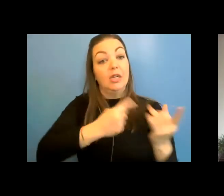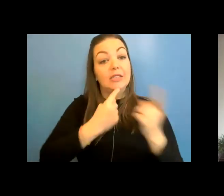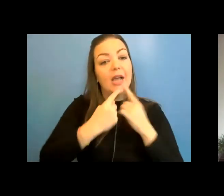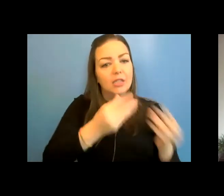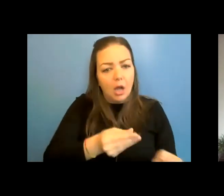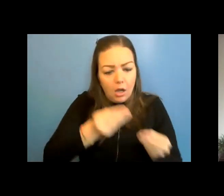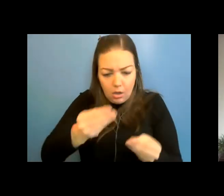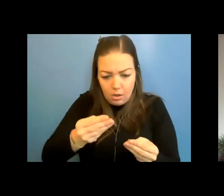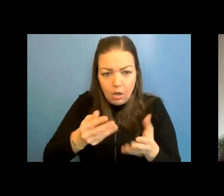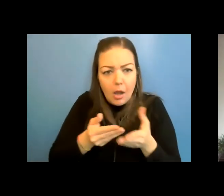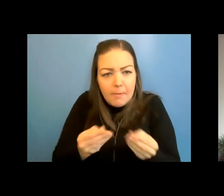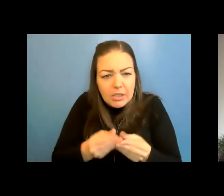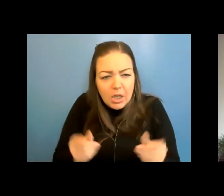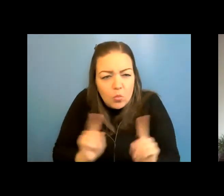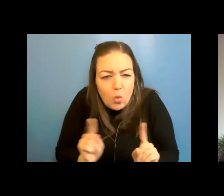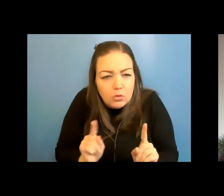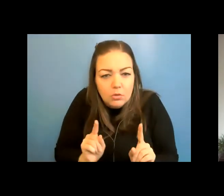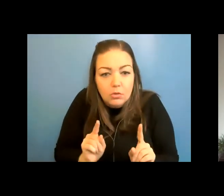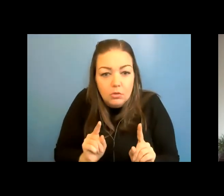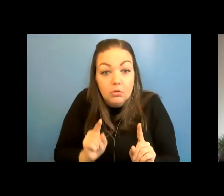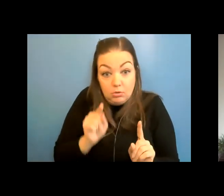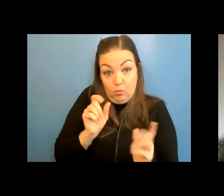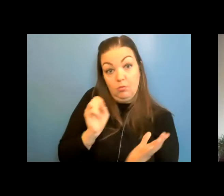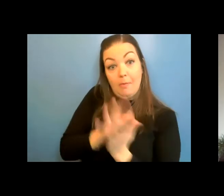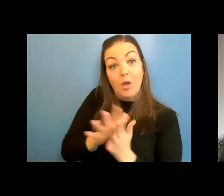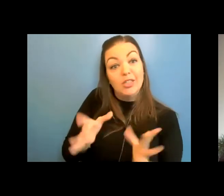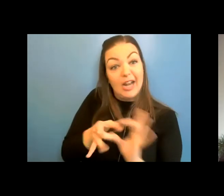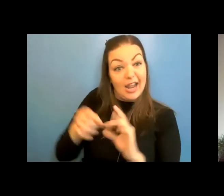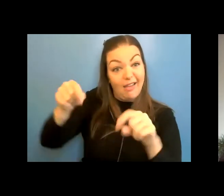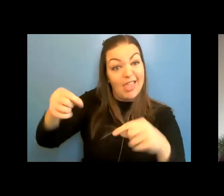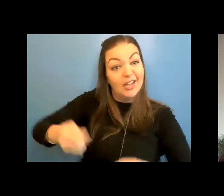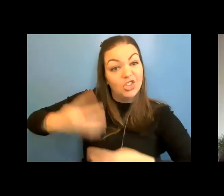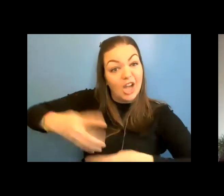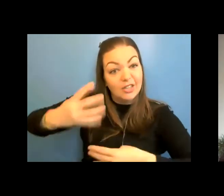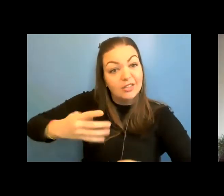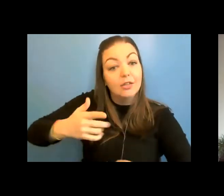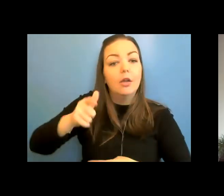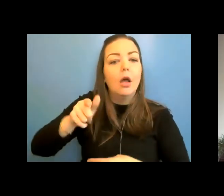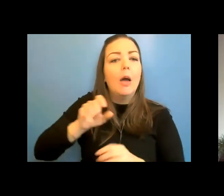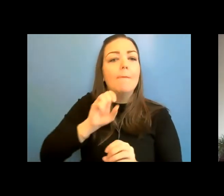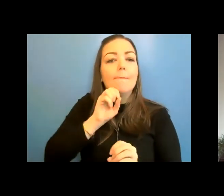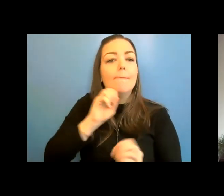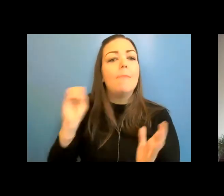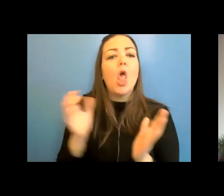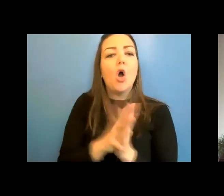in the chat that should, yes, that's gone up now, to a blog where I put together